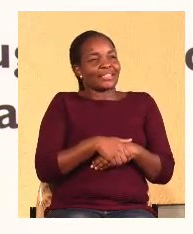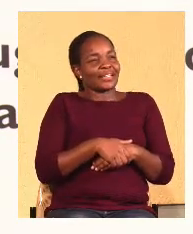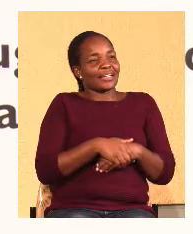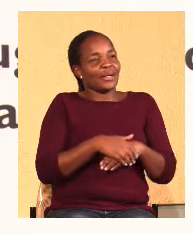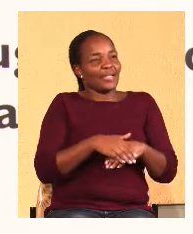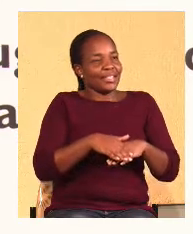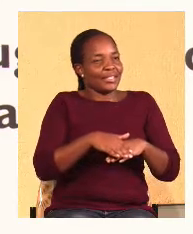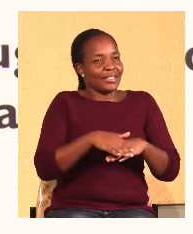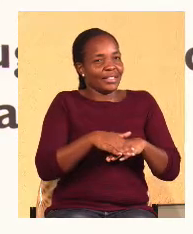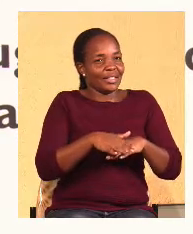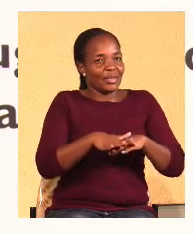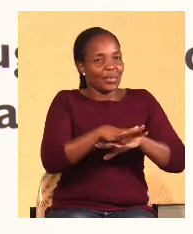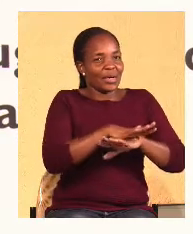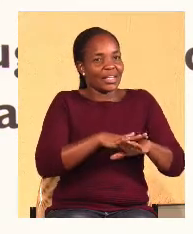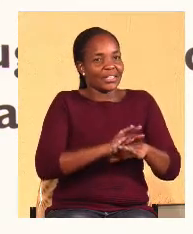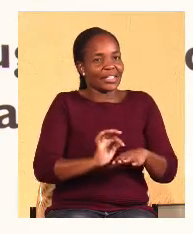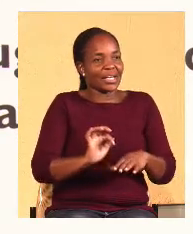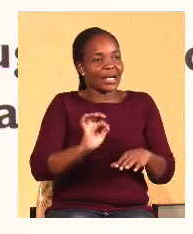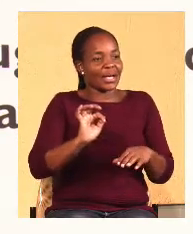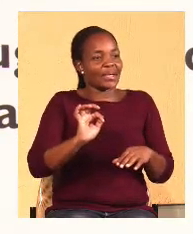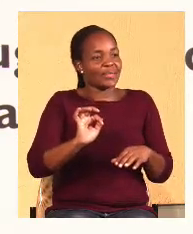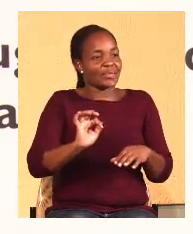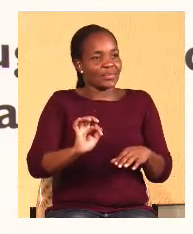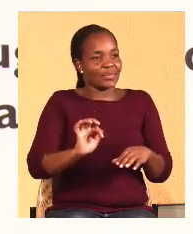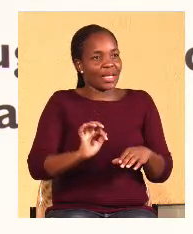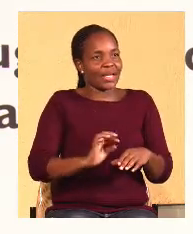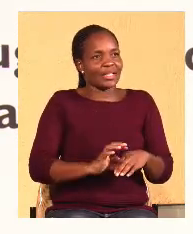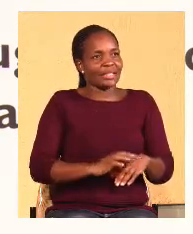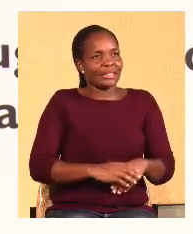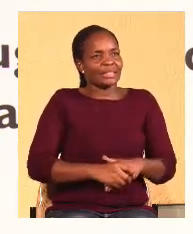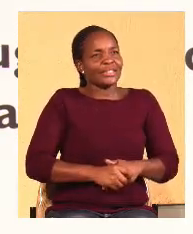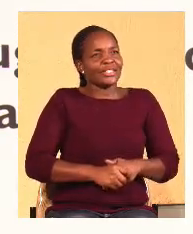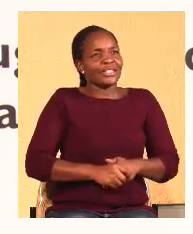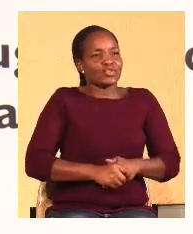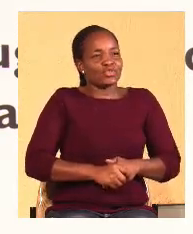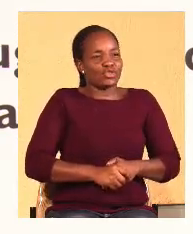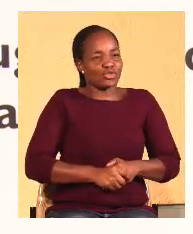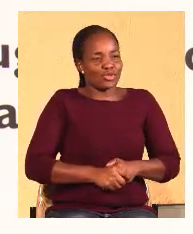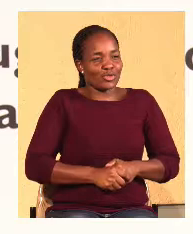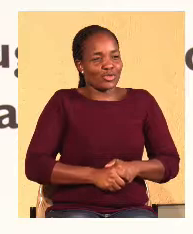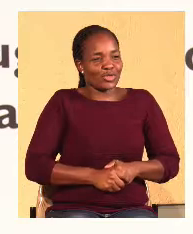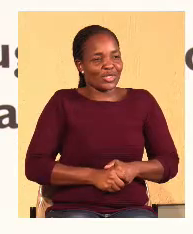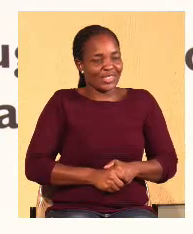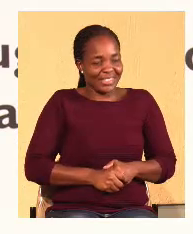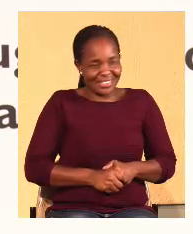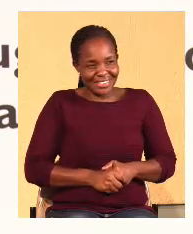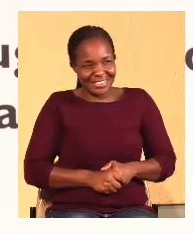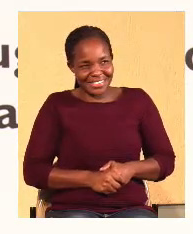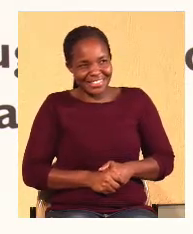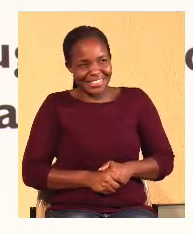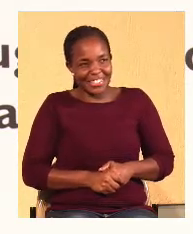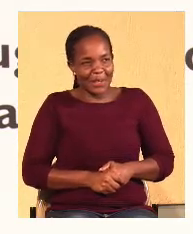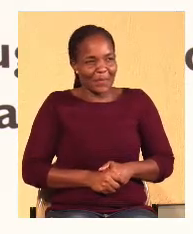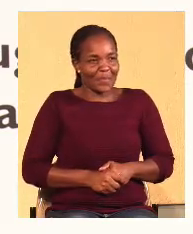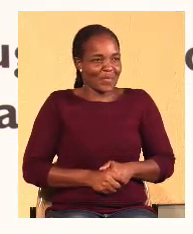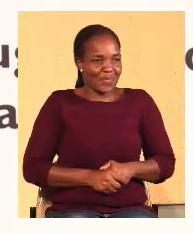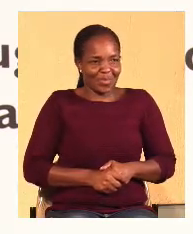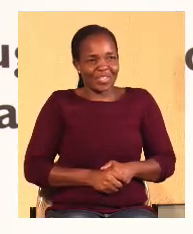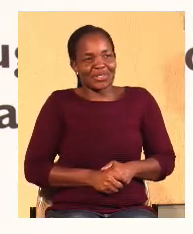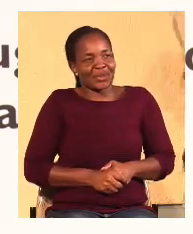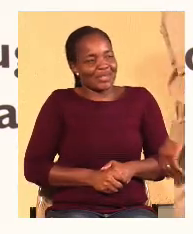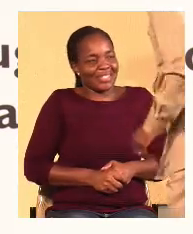nothing that stops, in this instance, a sex worker from continuing to do his or her work at a space